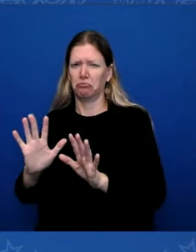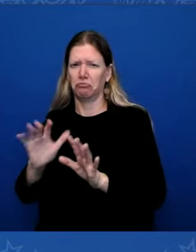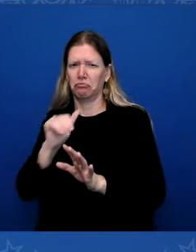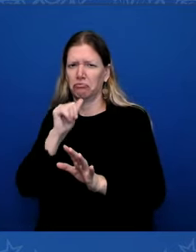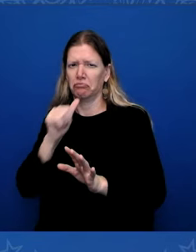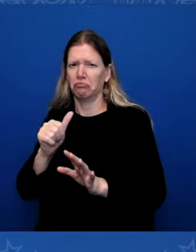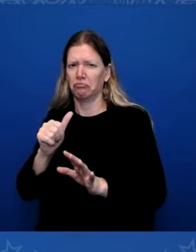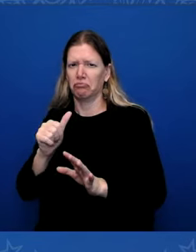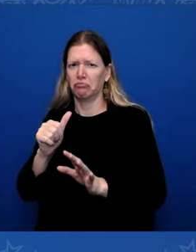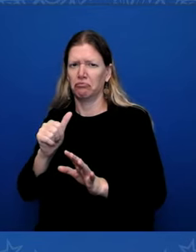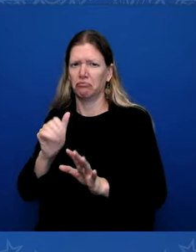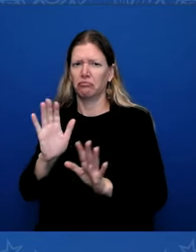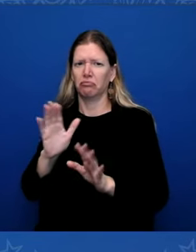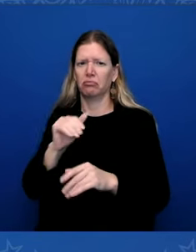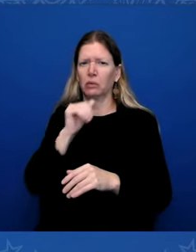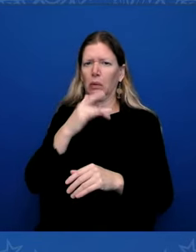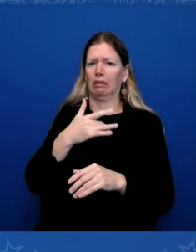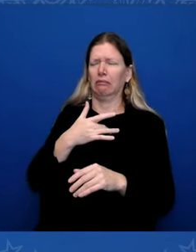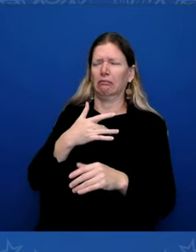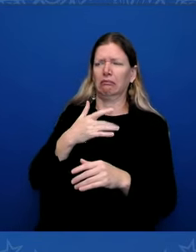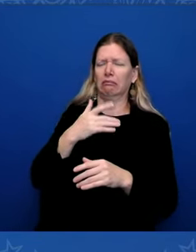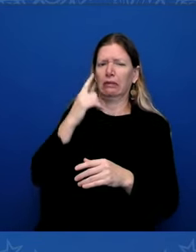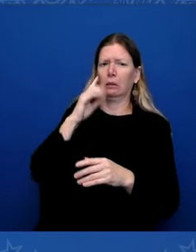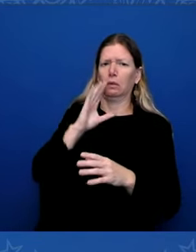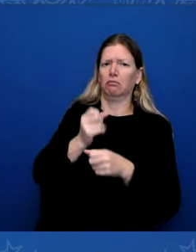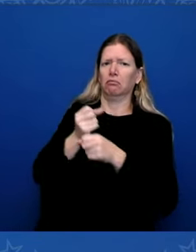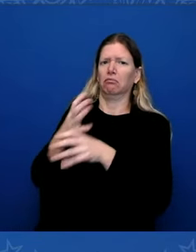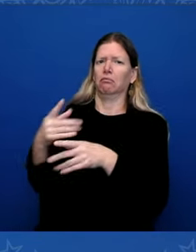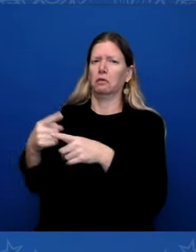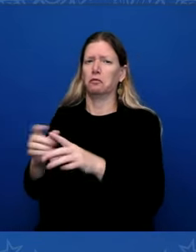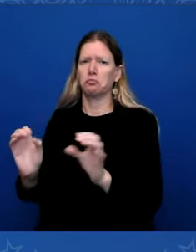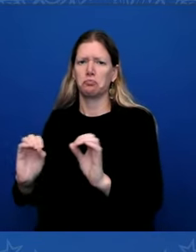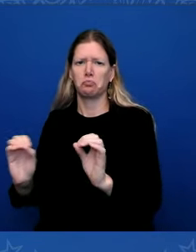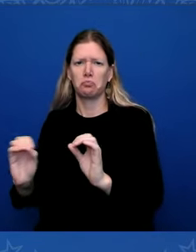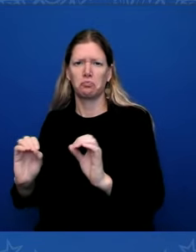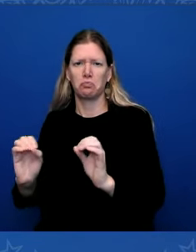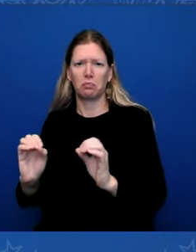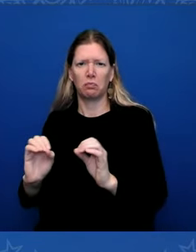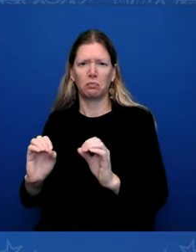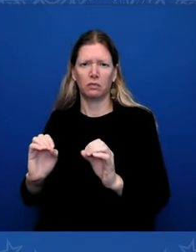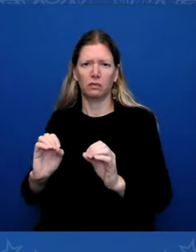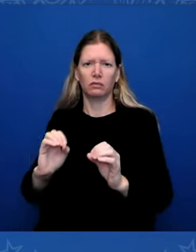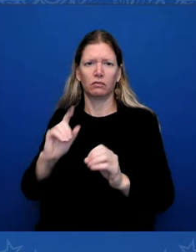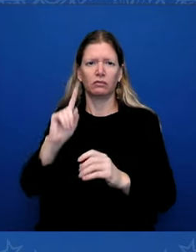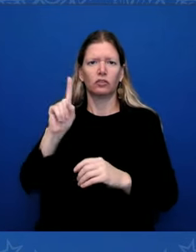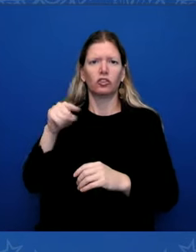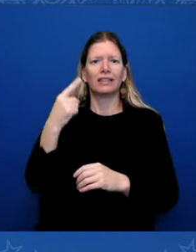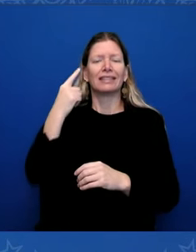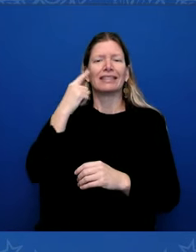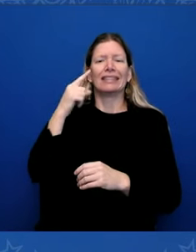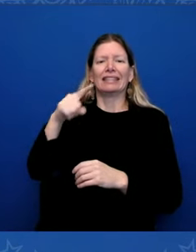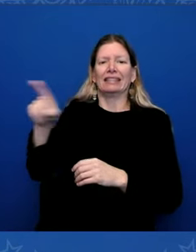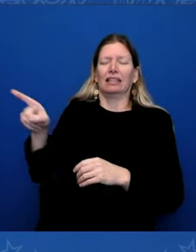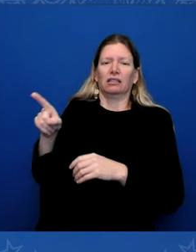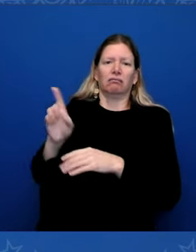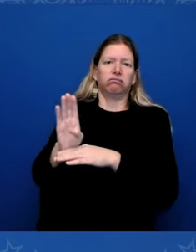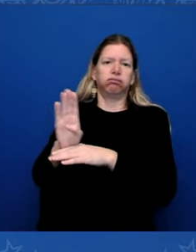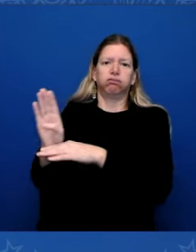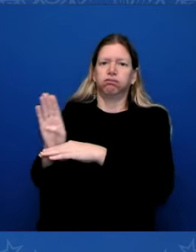I just think that there are other things on leaders' minds, and they respond to what's needed at the time. And